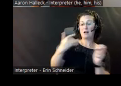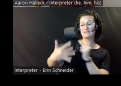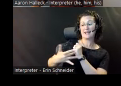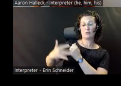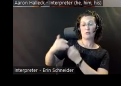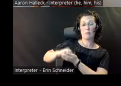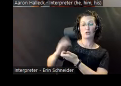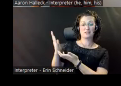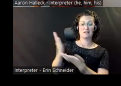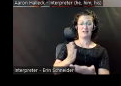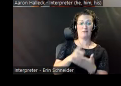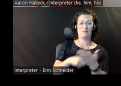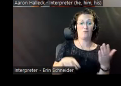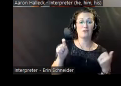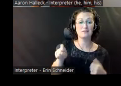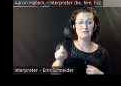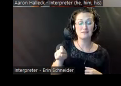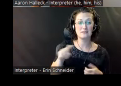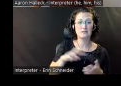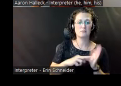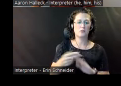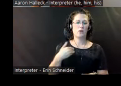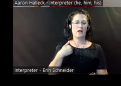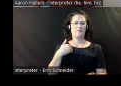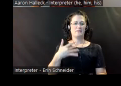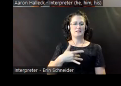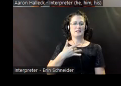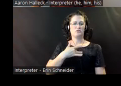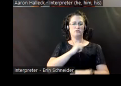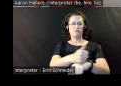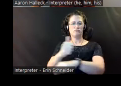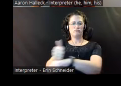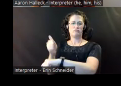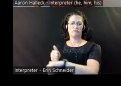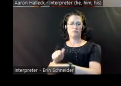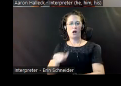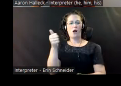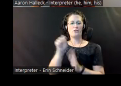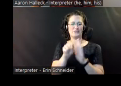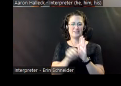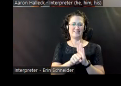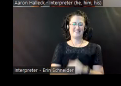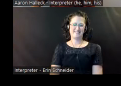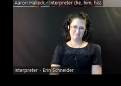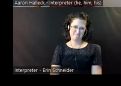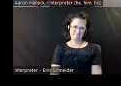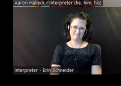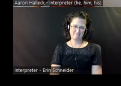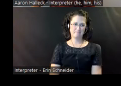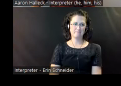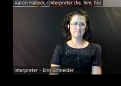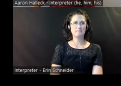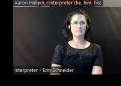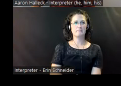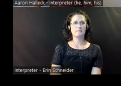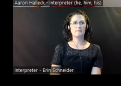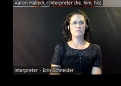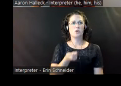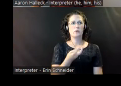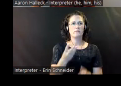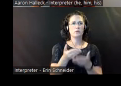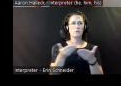needed. We also have these sensors set up in other states. Okay, go ahead. So just a couple things.